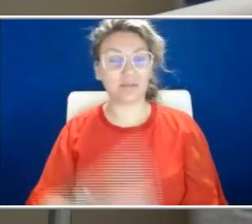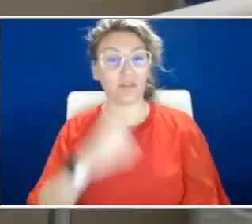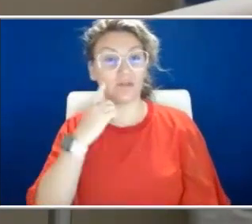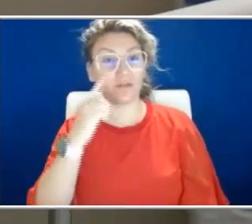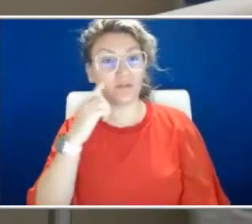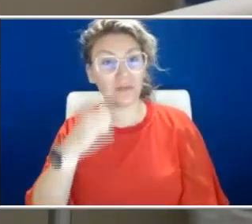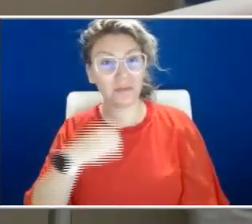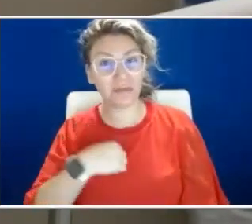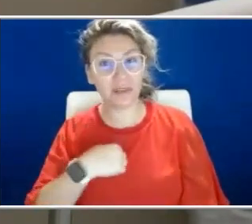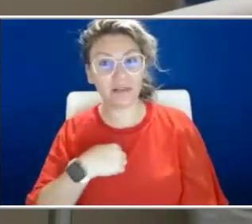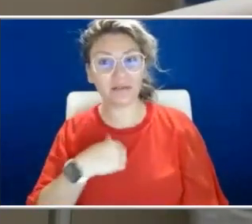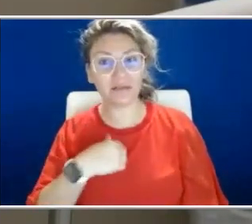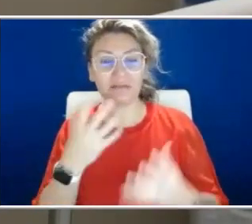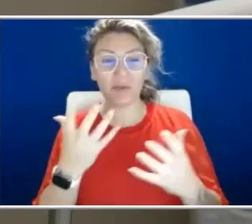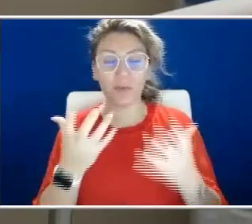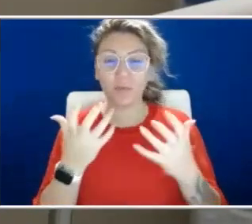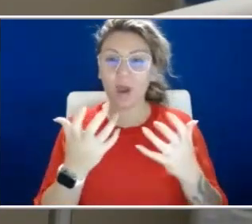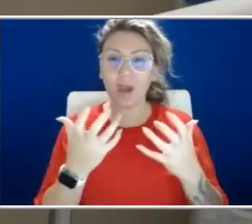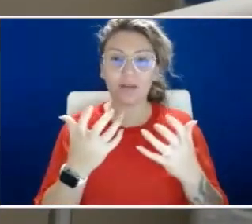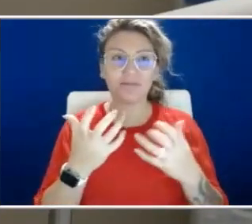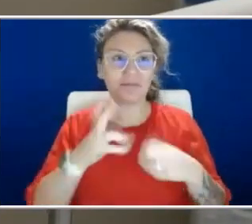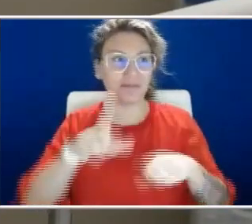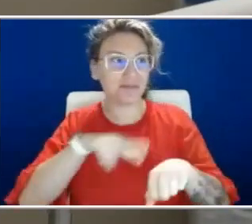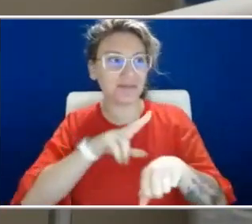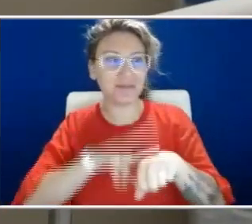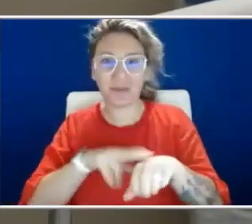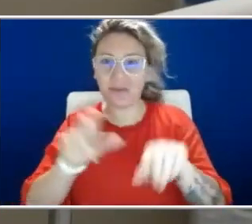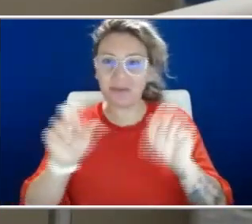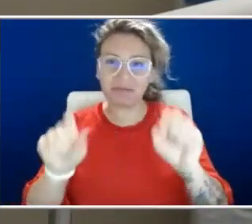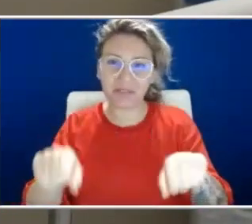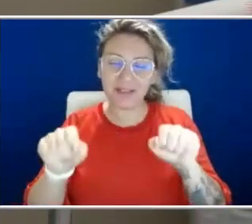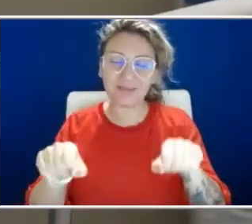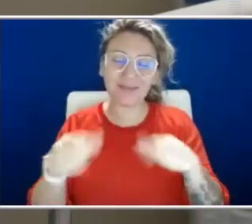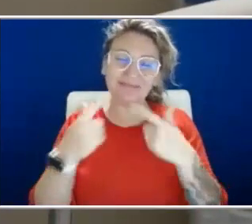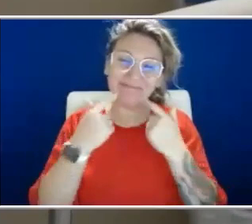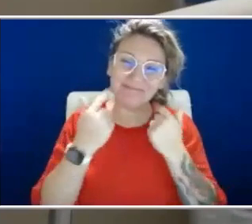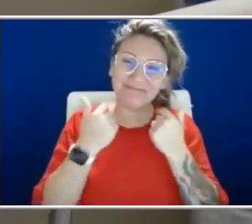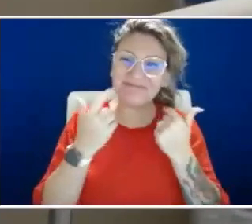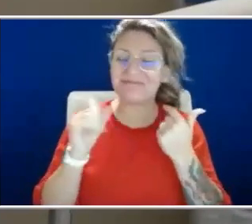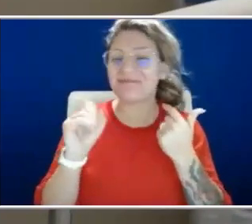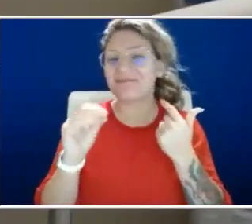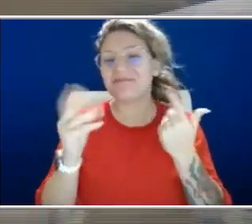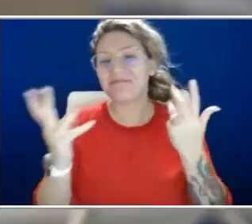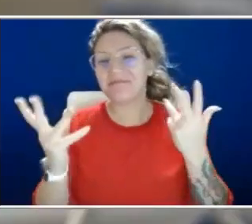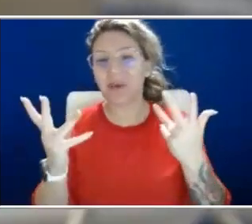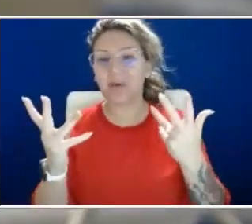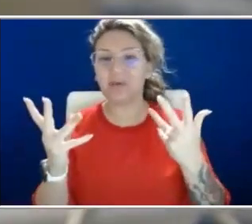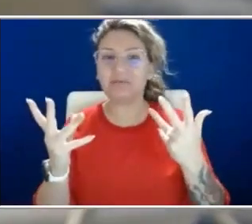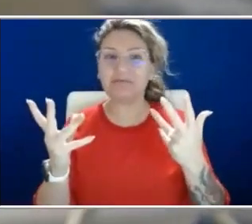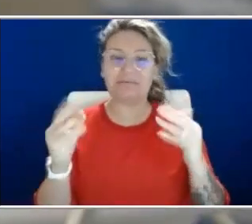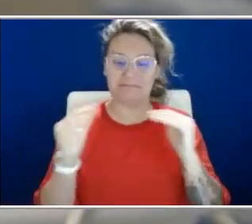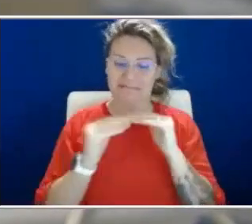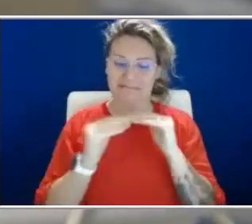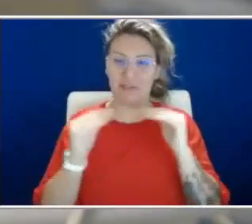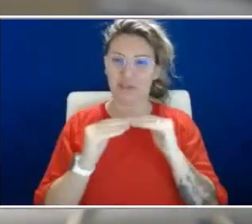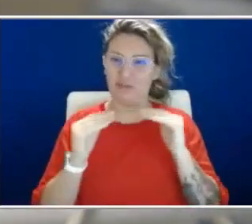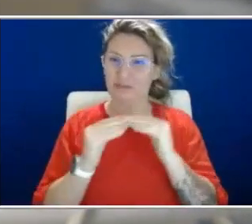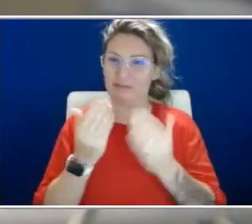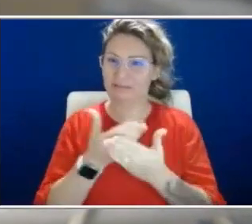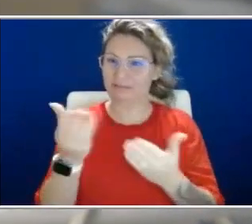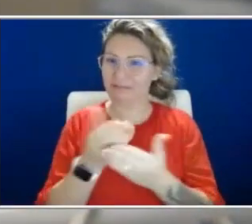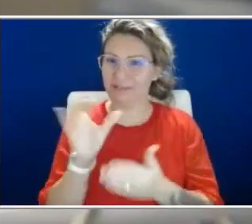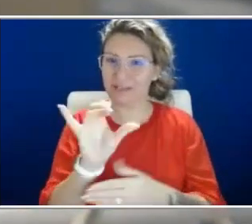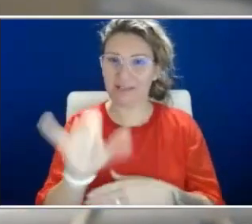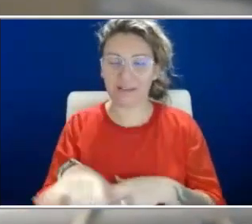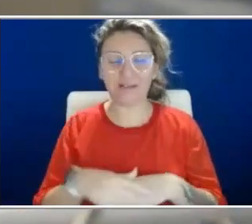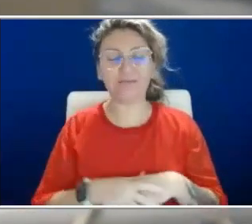want as normal as possible. So symmetry and things like that. Christie Ellis